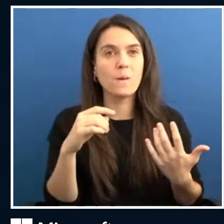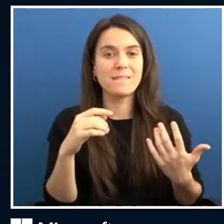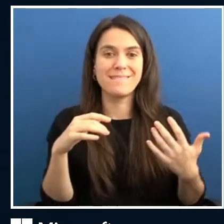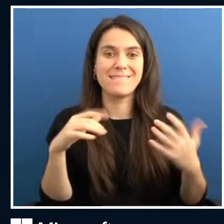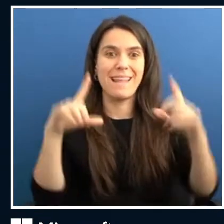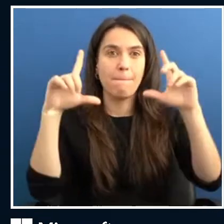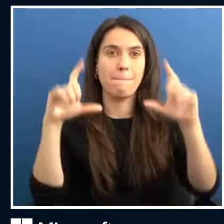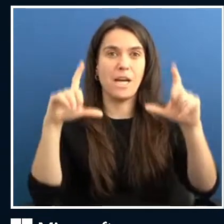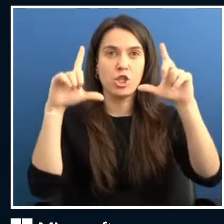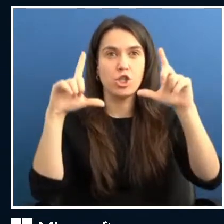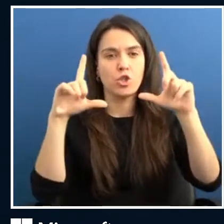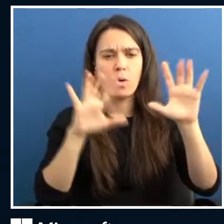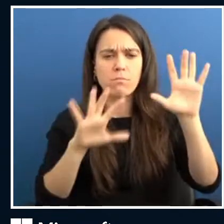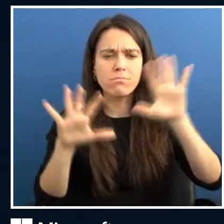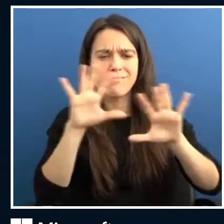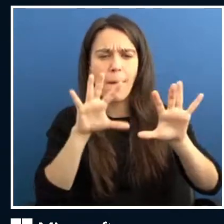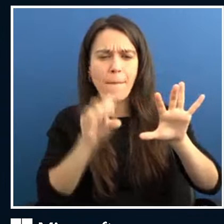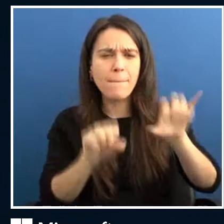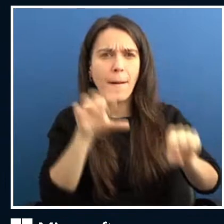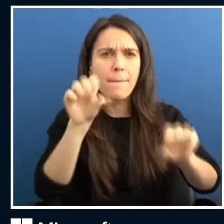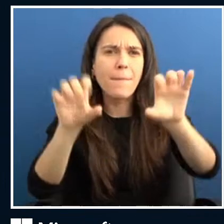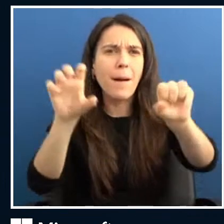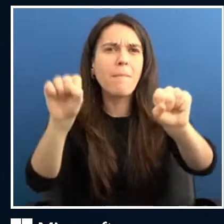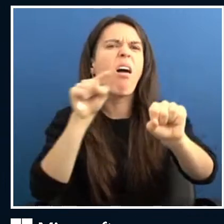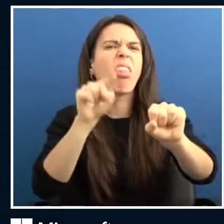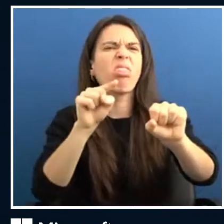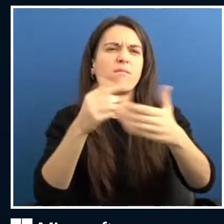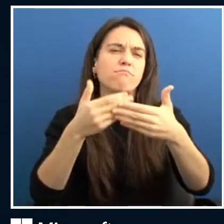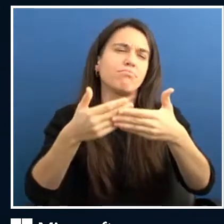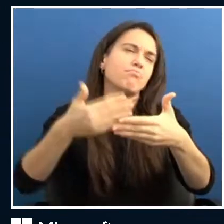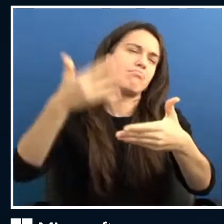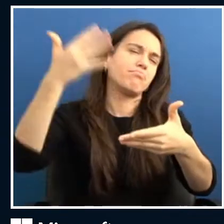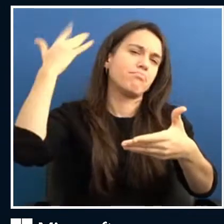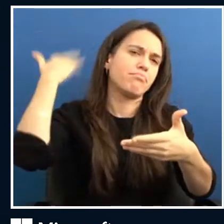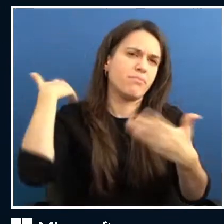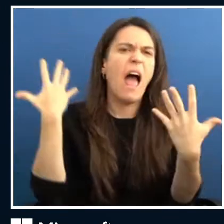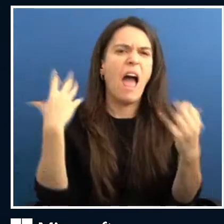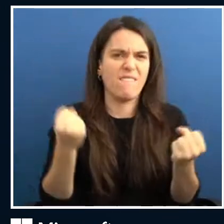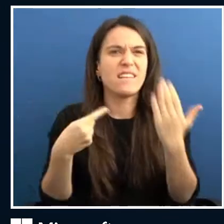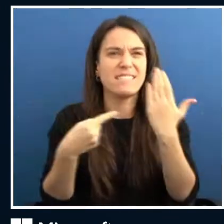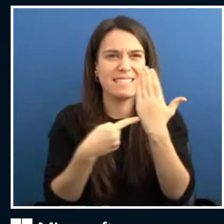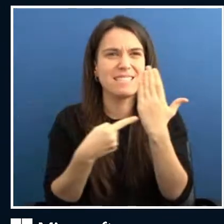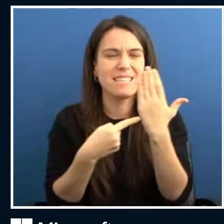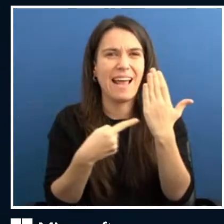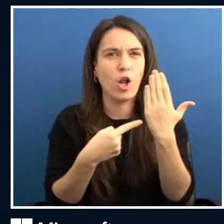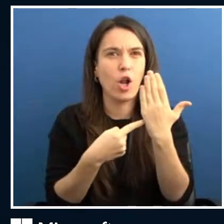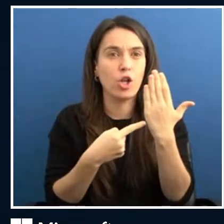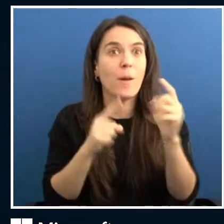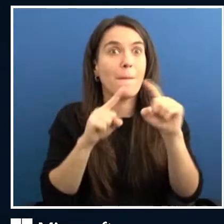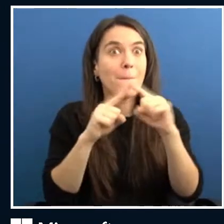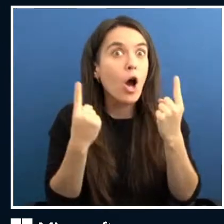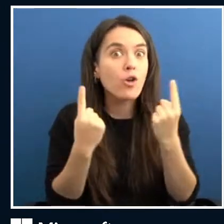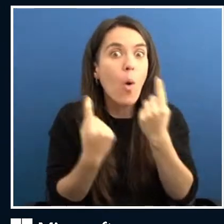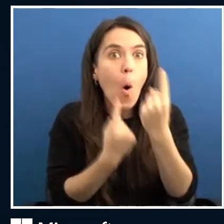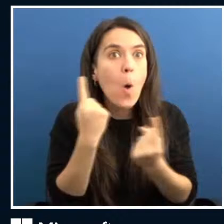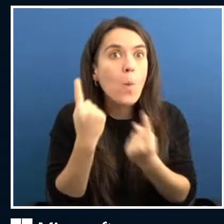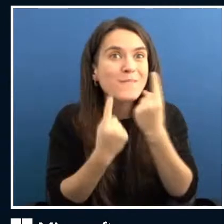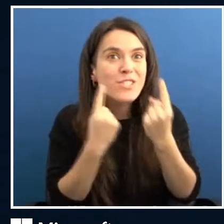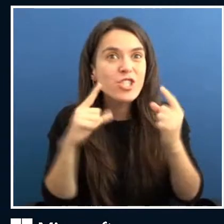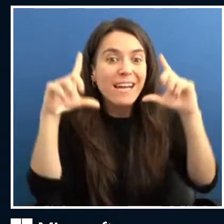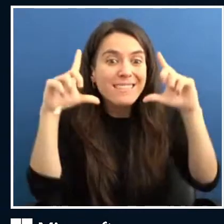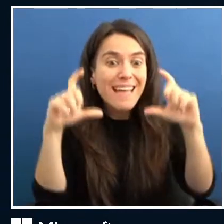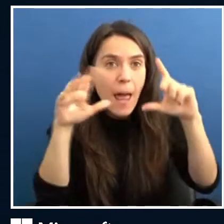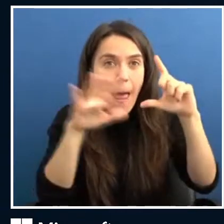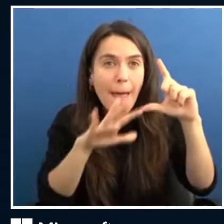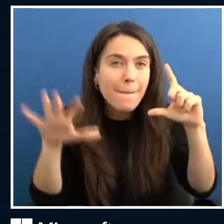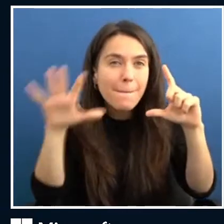is something that has been existed for a very long time. But detecting objects in images that you could